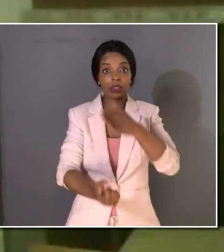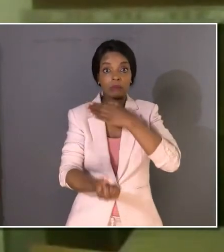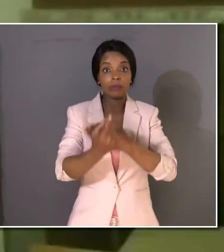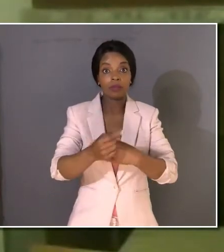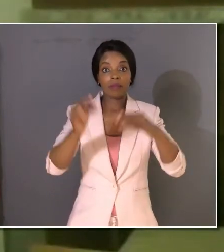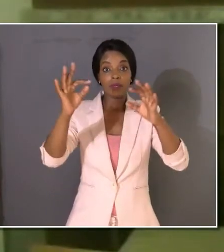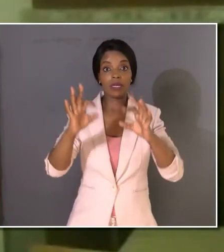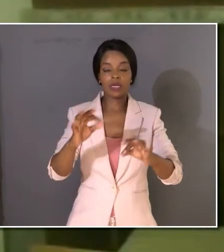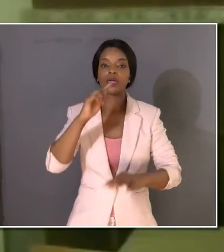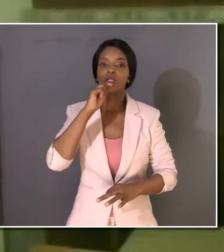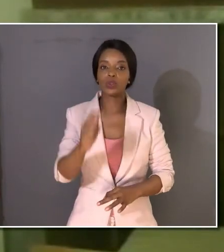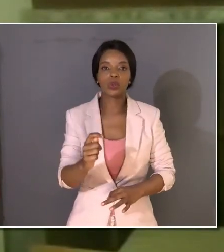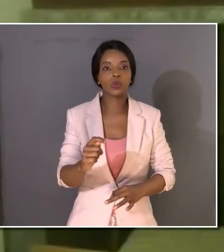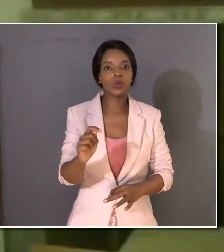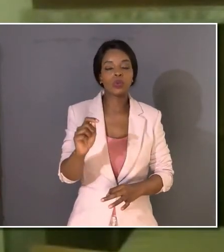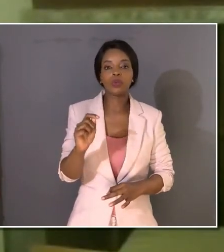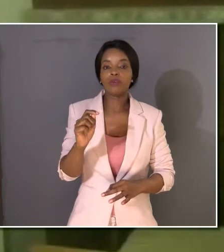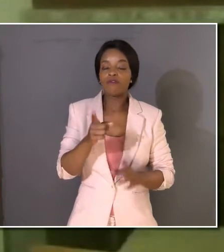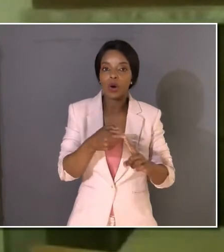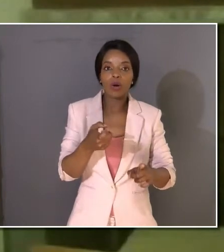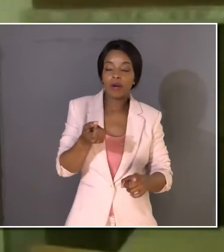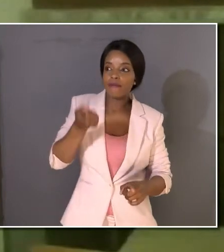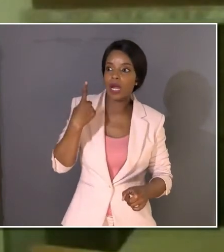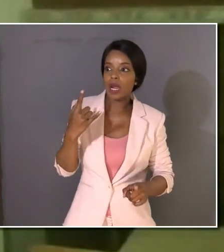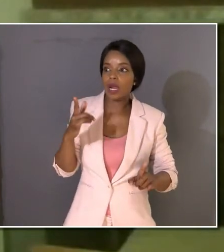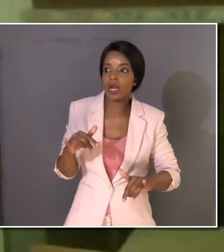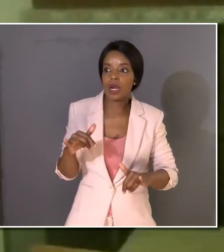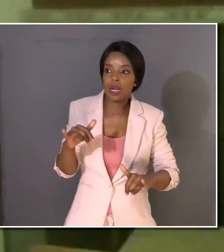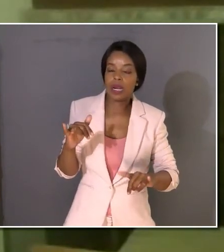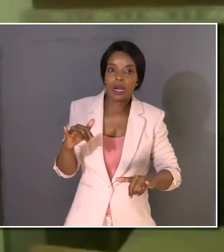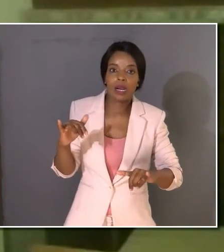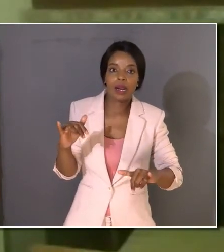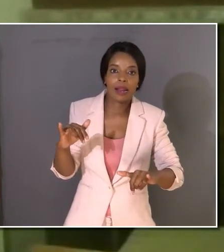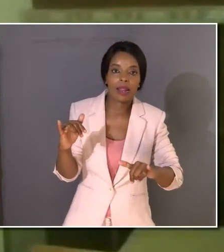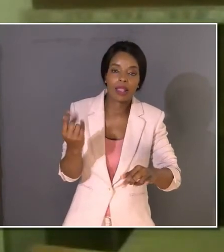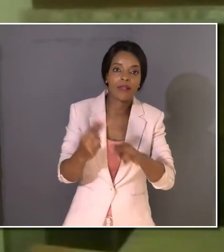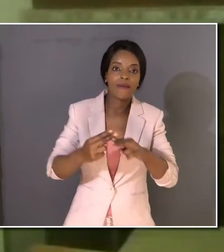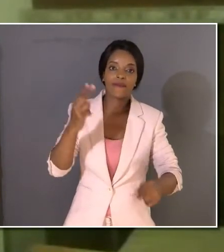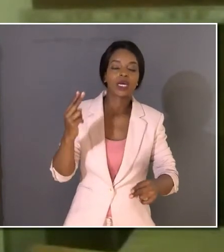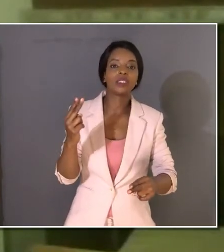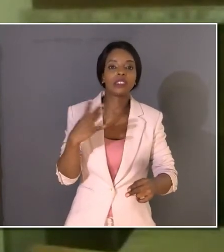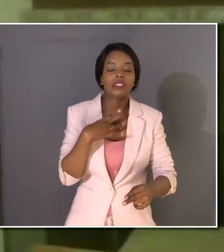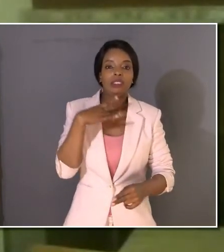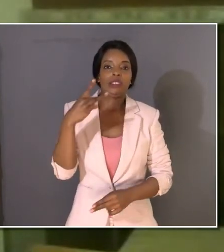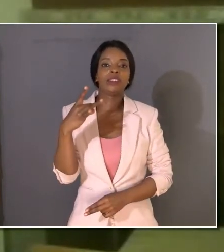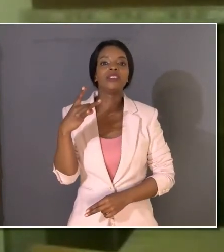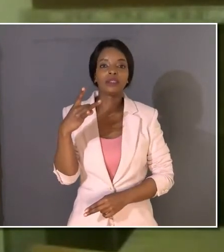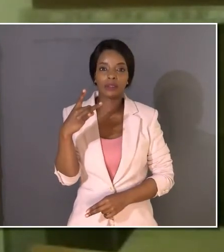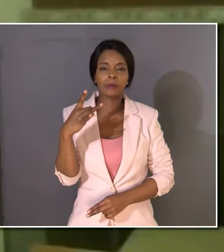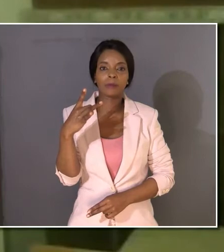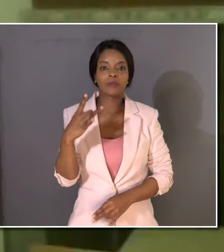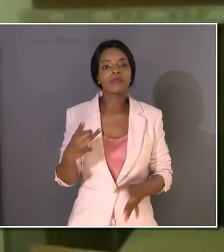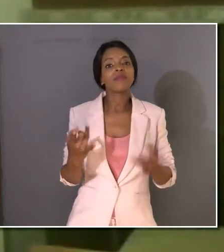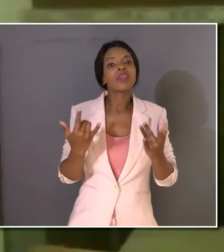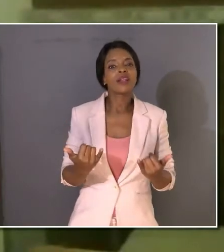them. And I'm just so delighted that now they are able to plan strategically